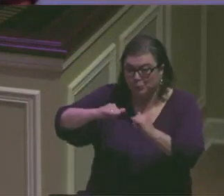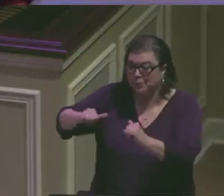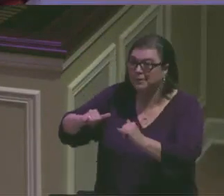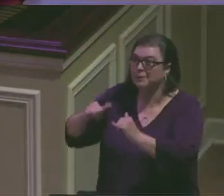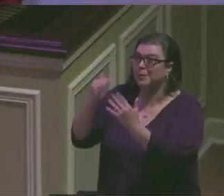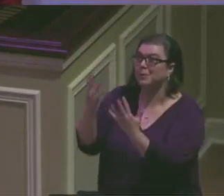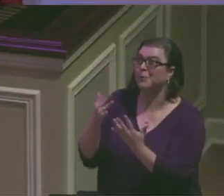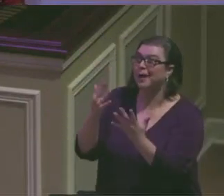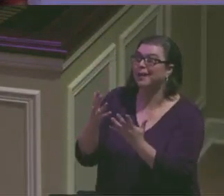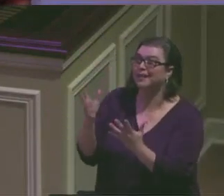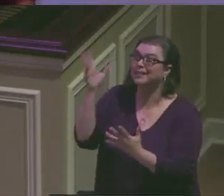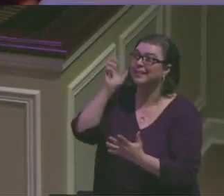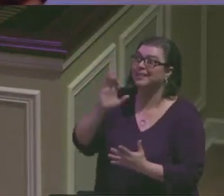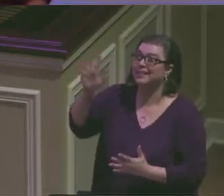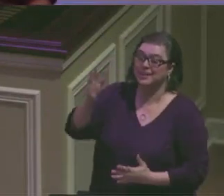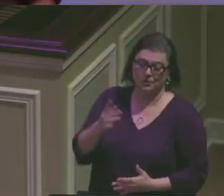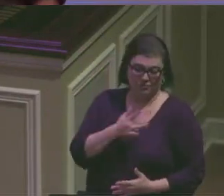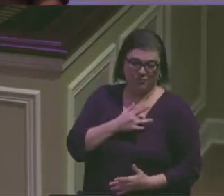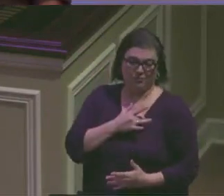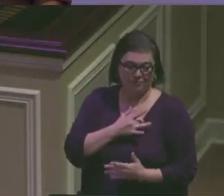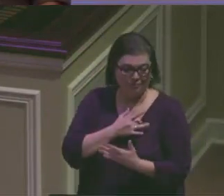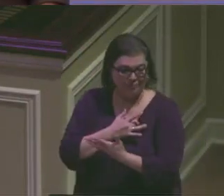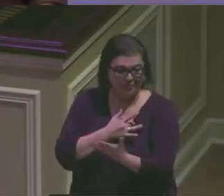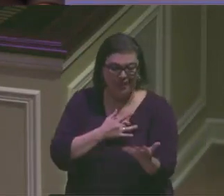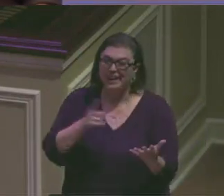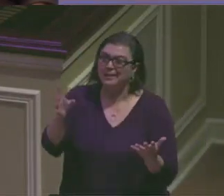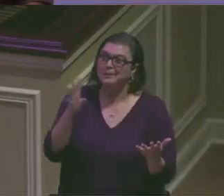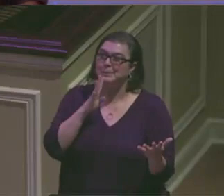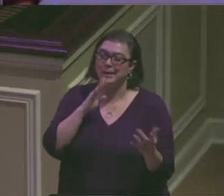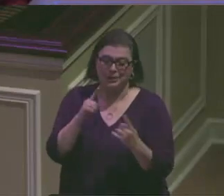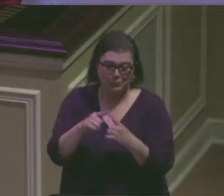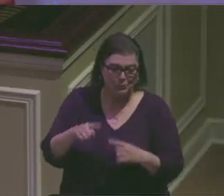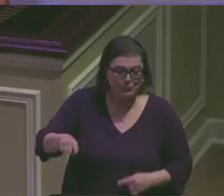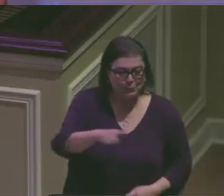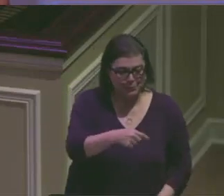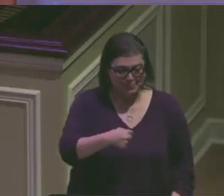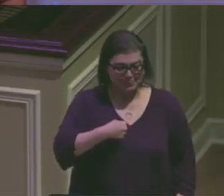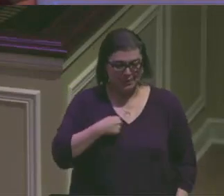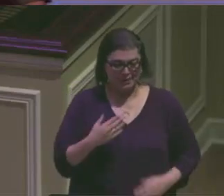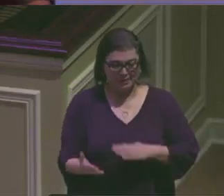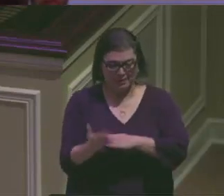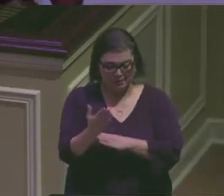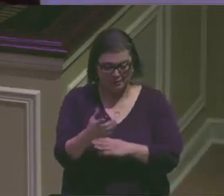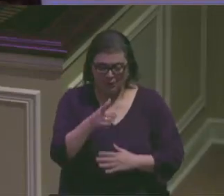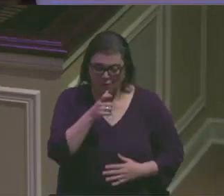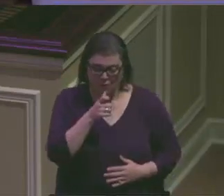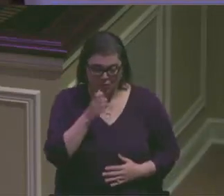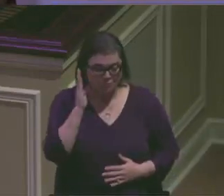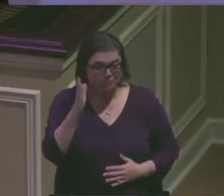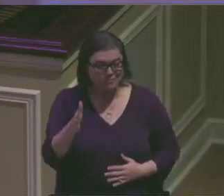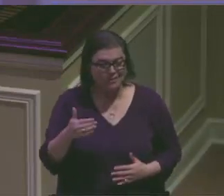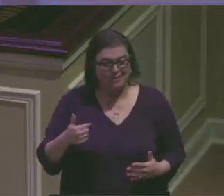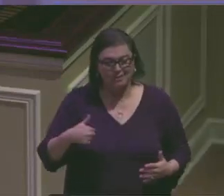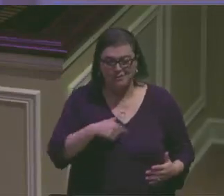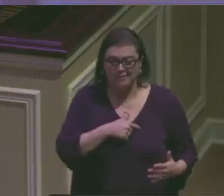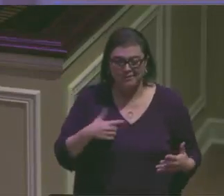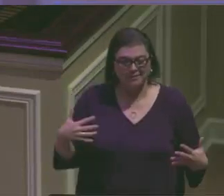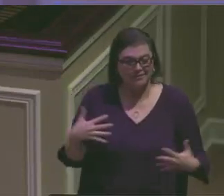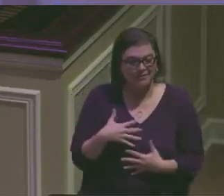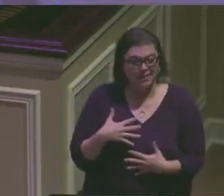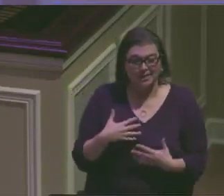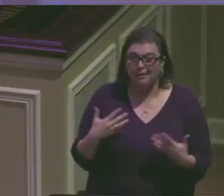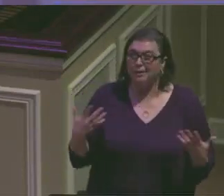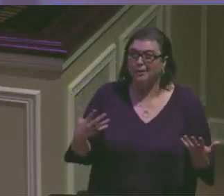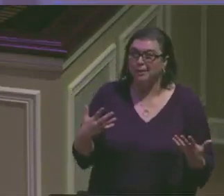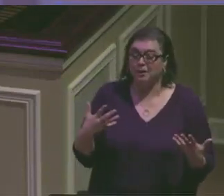voice. And He's speaking to you. He's speaking to me this morning. So whom shall we fear? There's God is for us, then